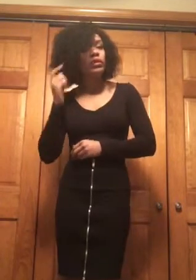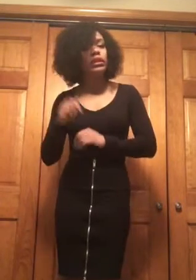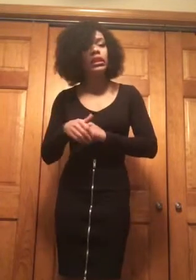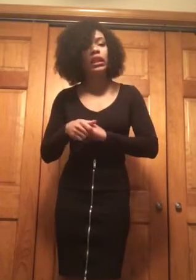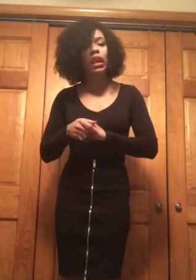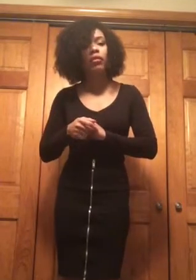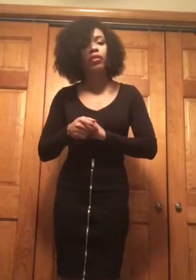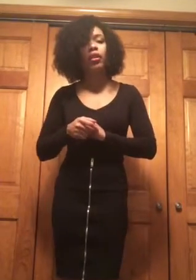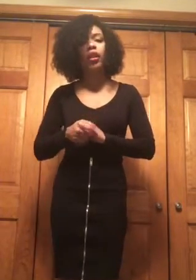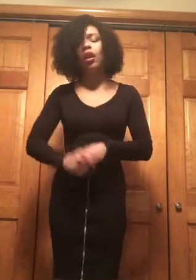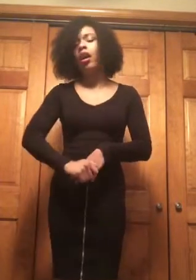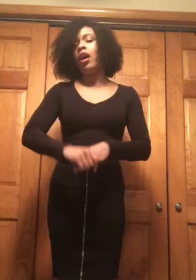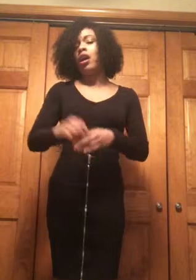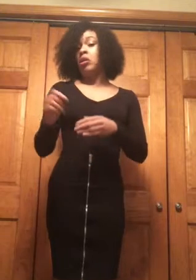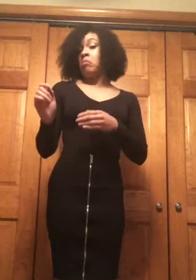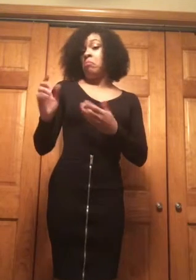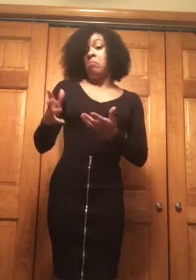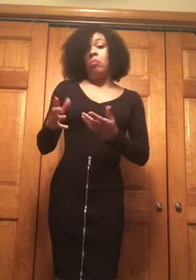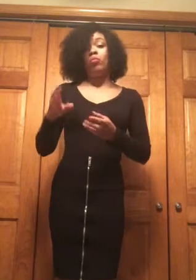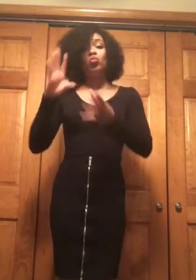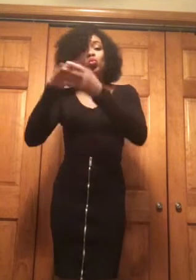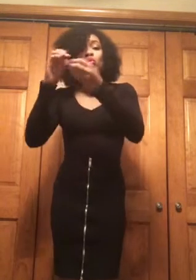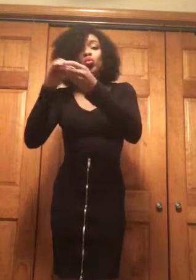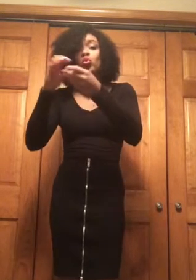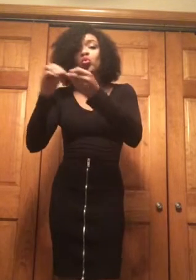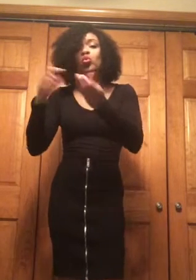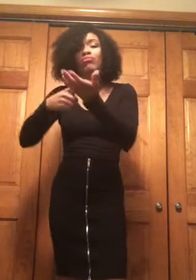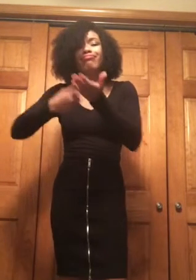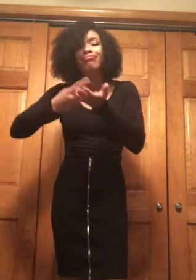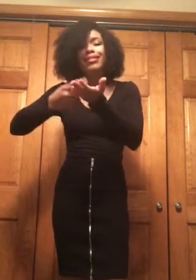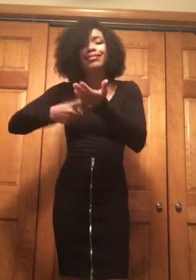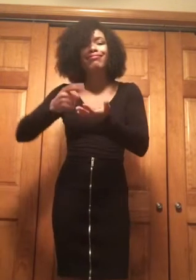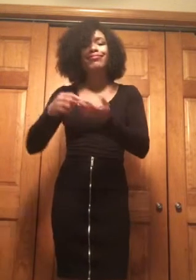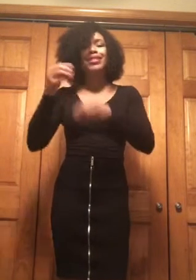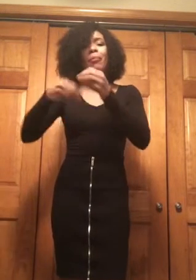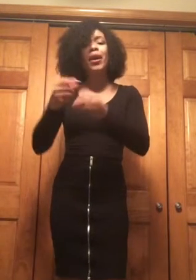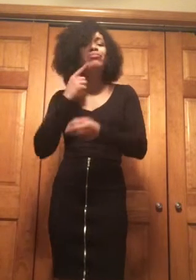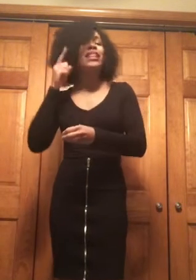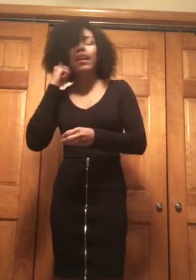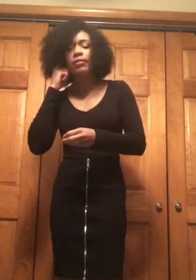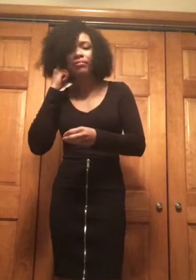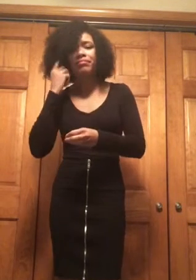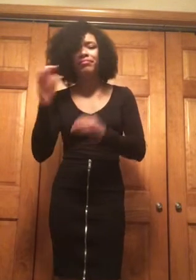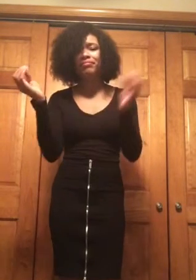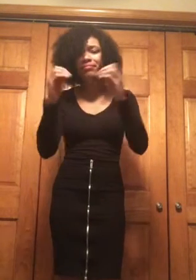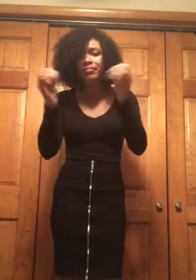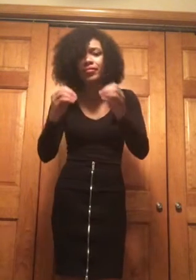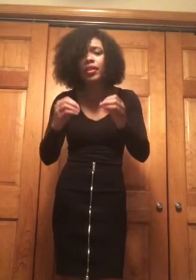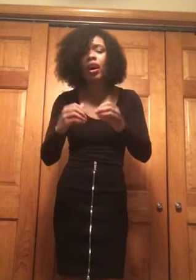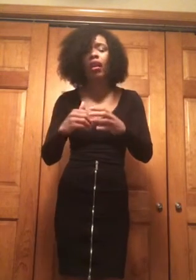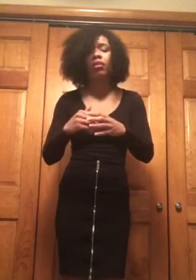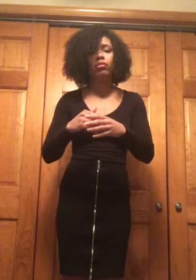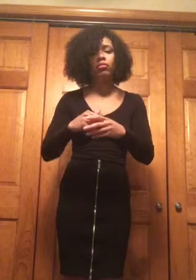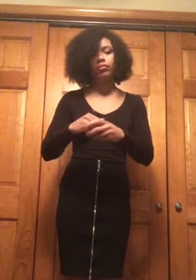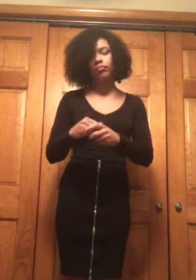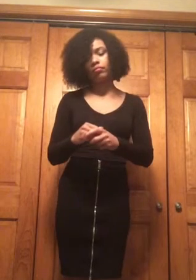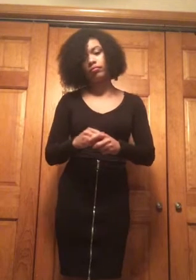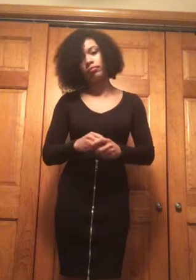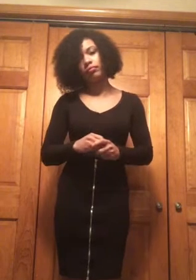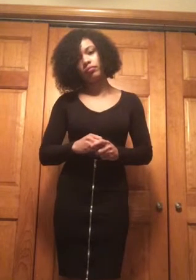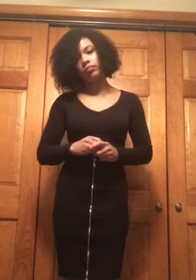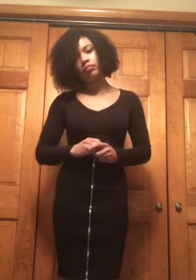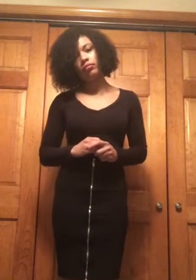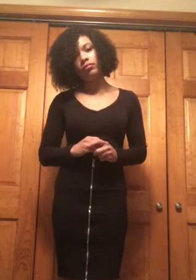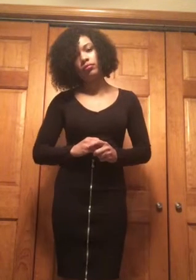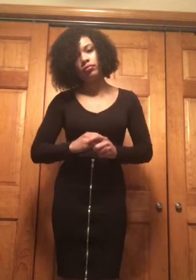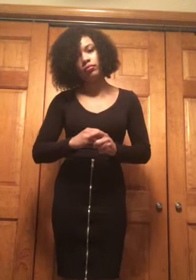For the deaf, with their communicative differences, many of those stories are not being told to the larger world. More hearing people write and tell about deaf people than